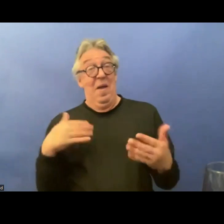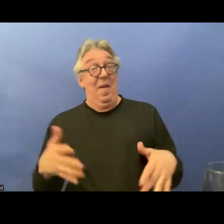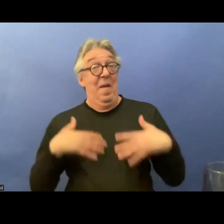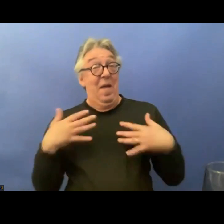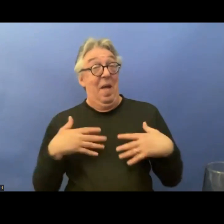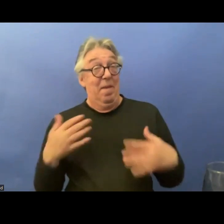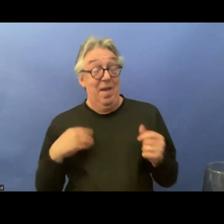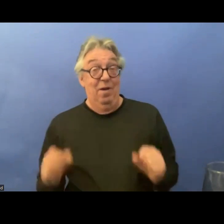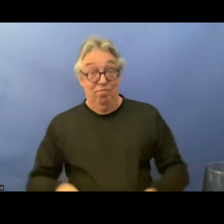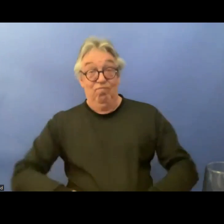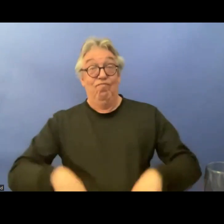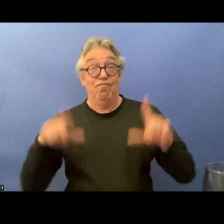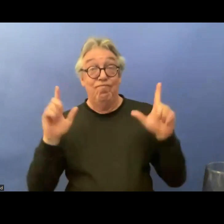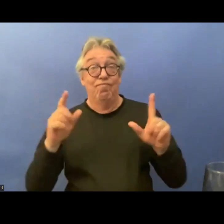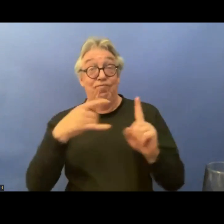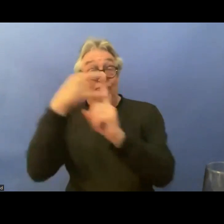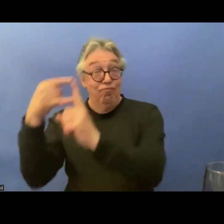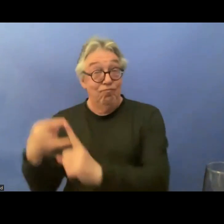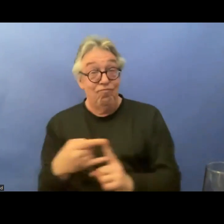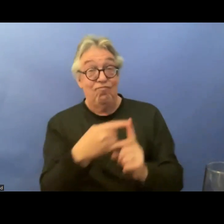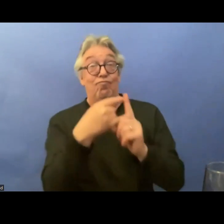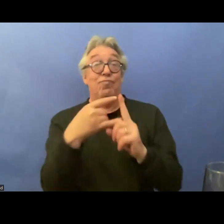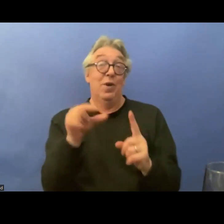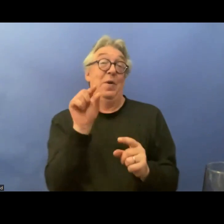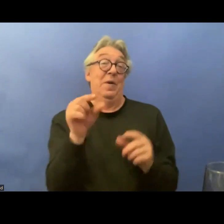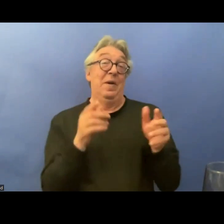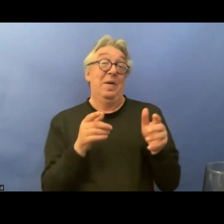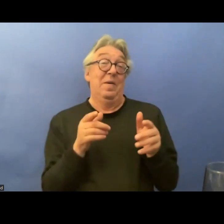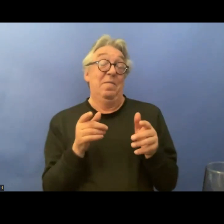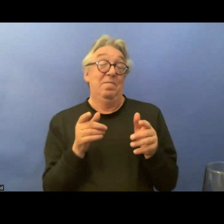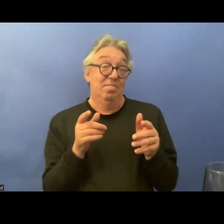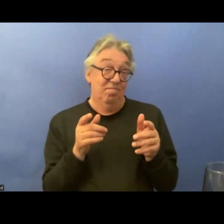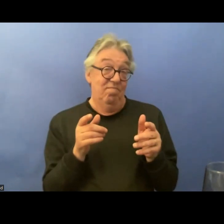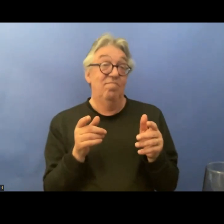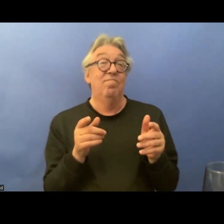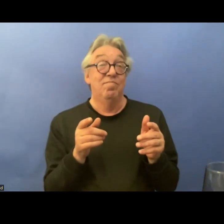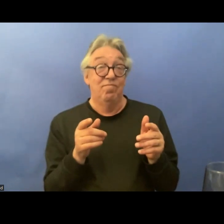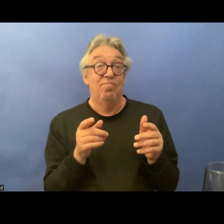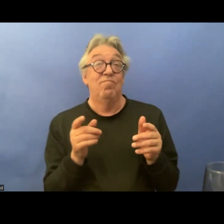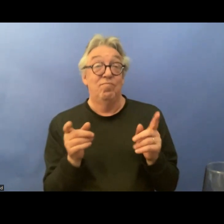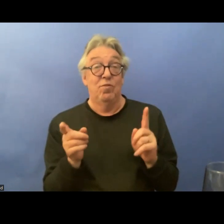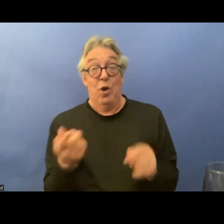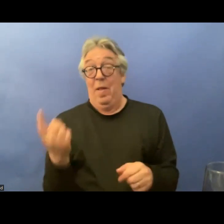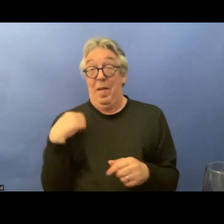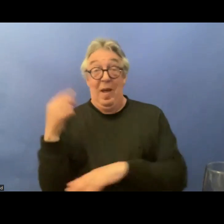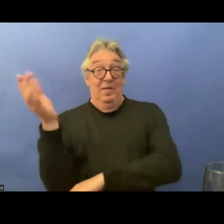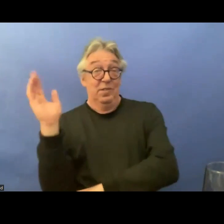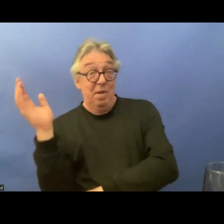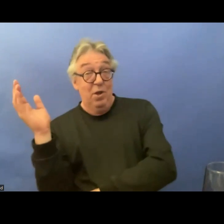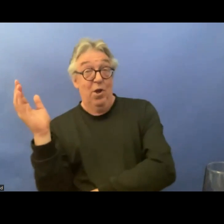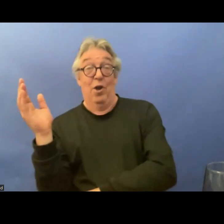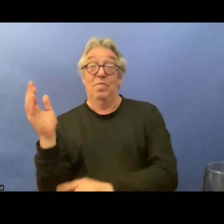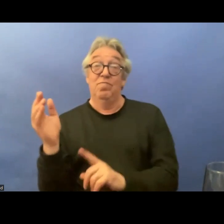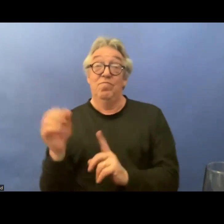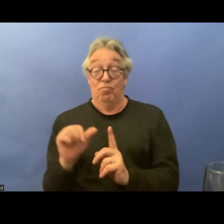of the colleagues online, and of course to share this panel with Mahpikai, as well as the other colleagues that will be